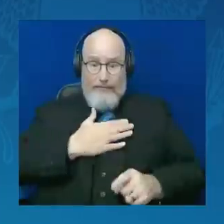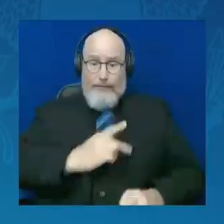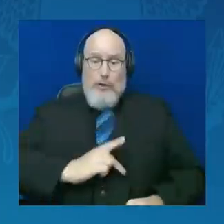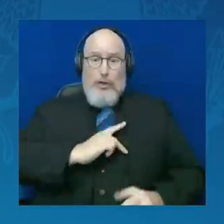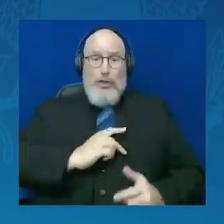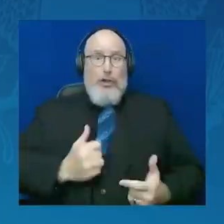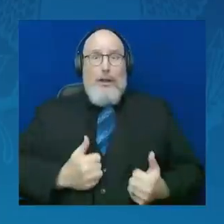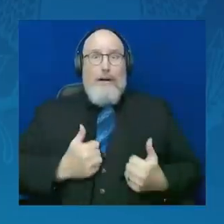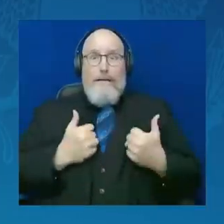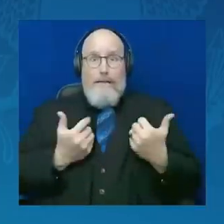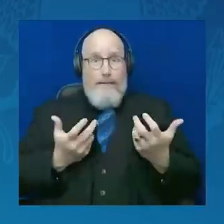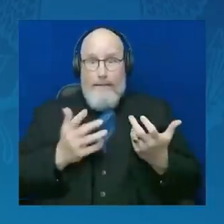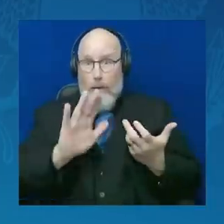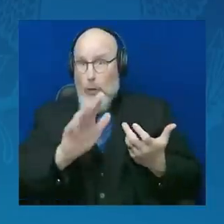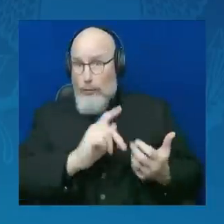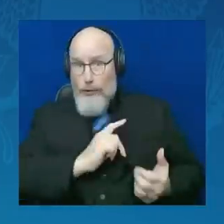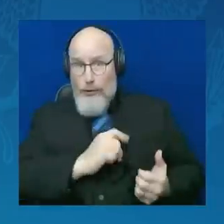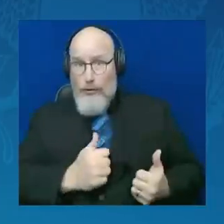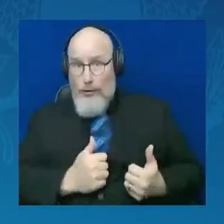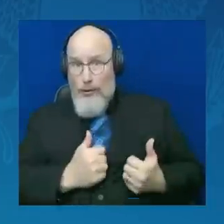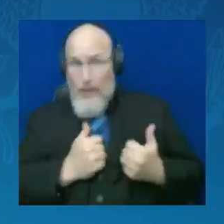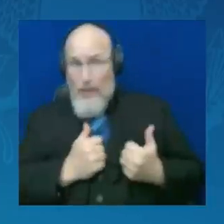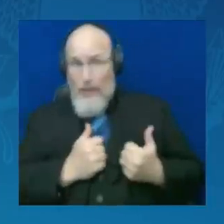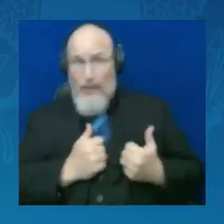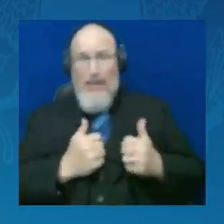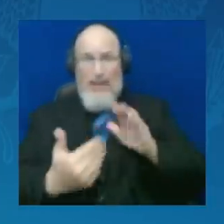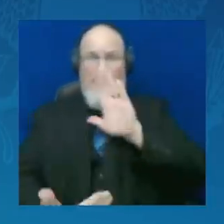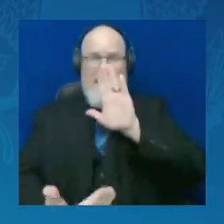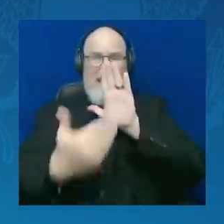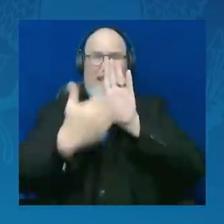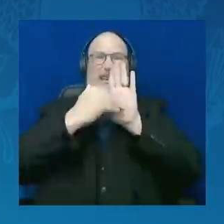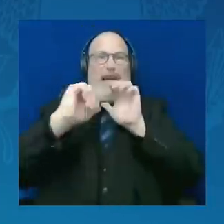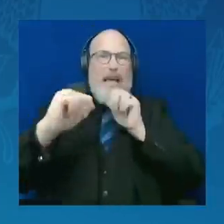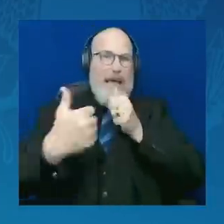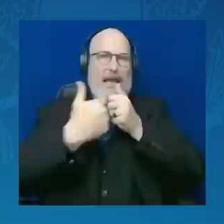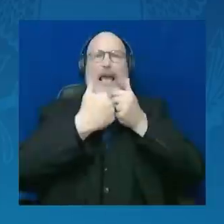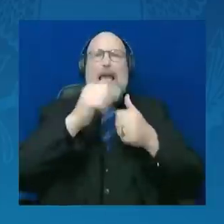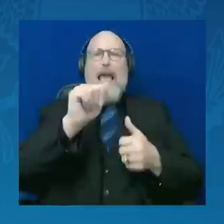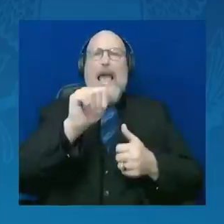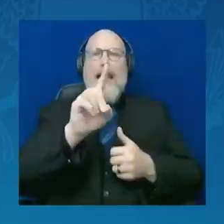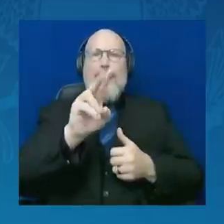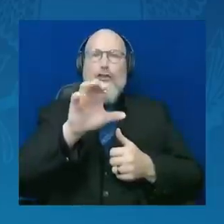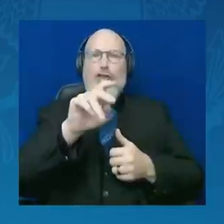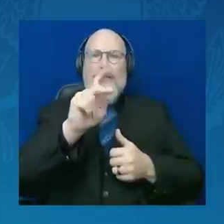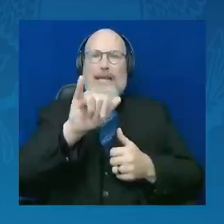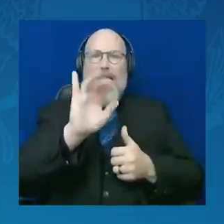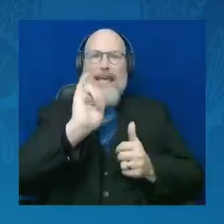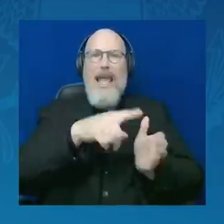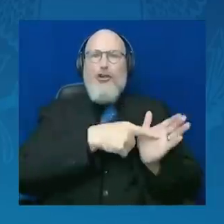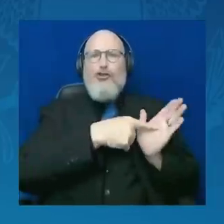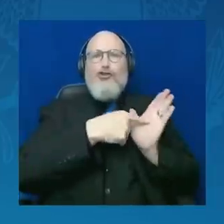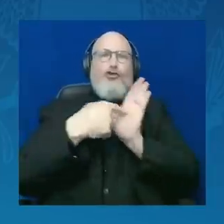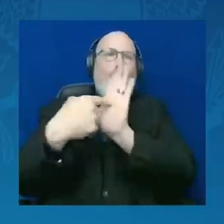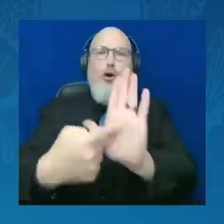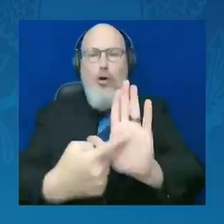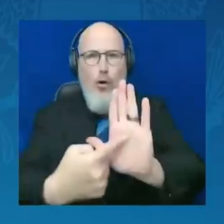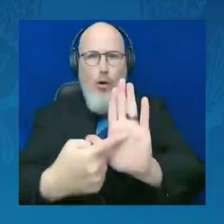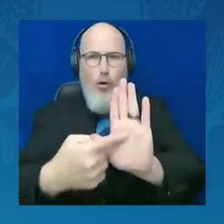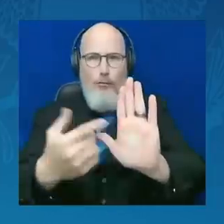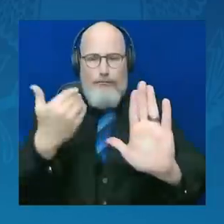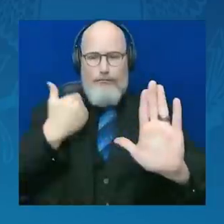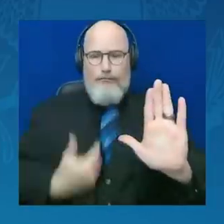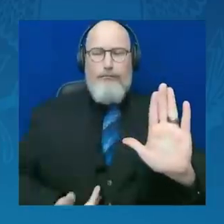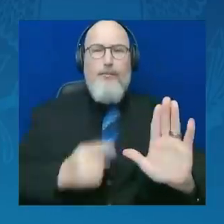really, truly can present the real measure of an individual or a relationship. And what we